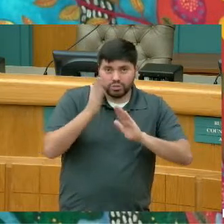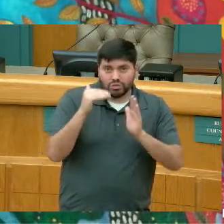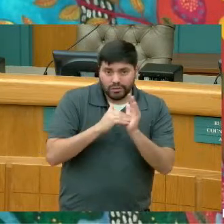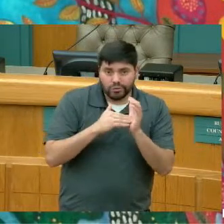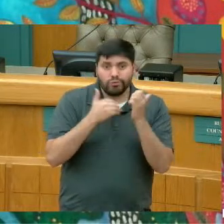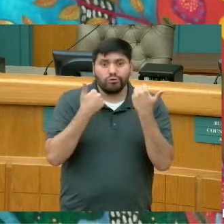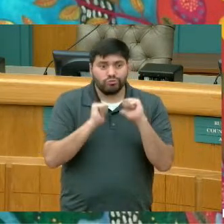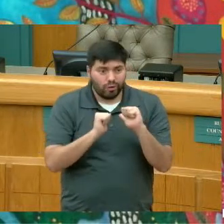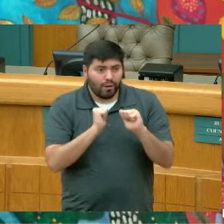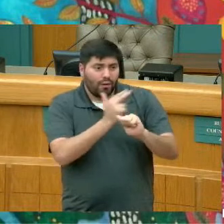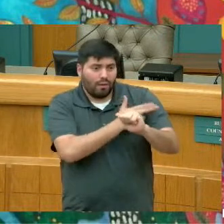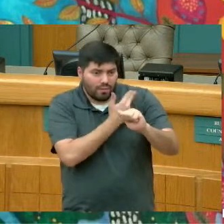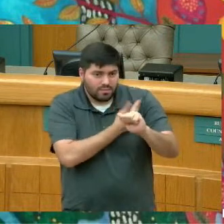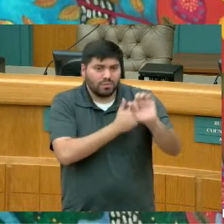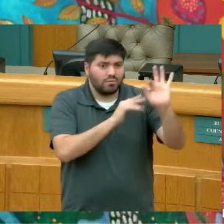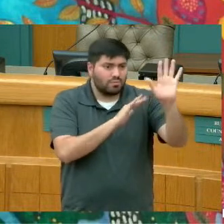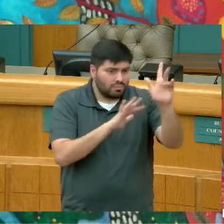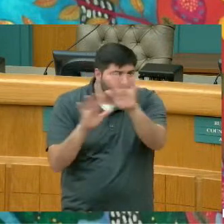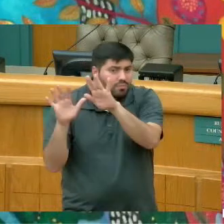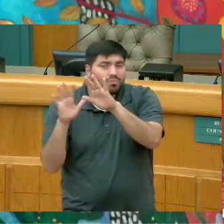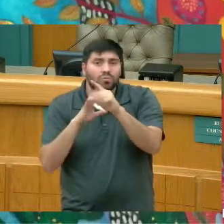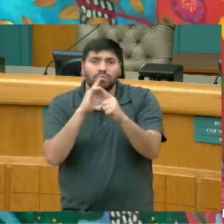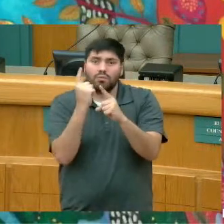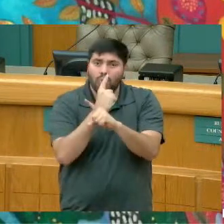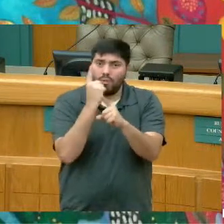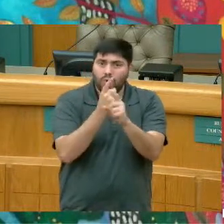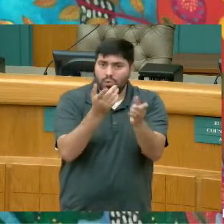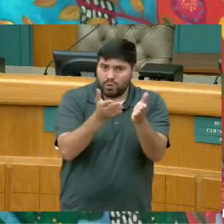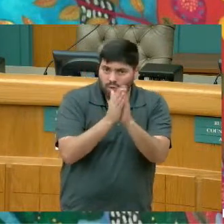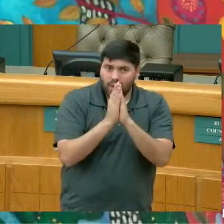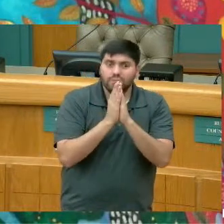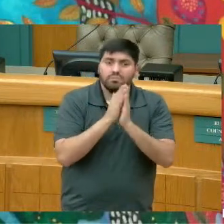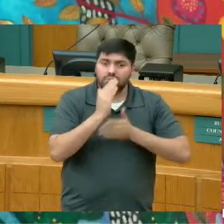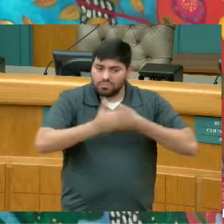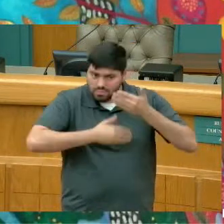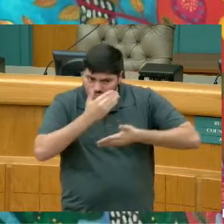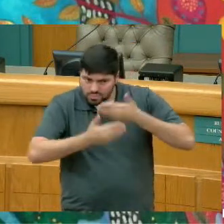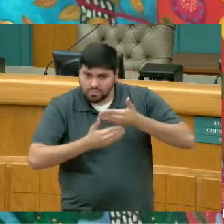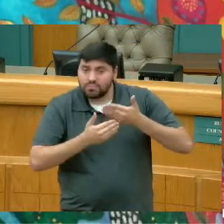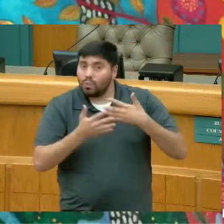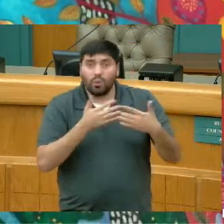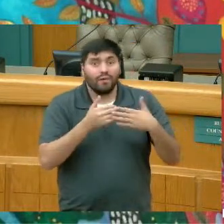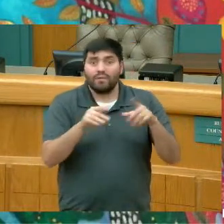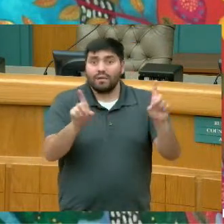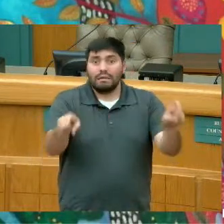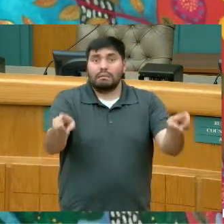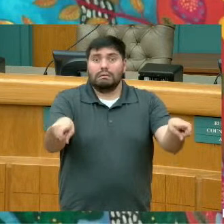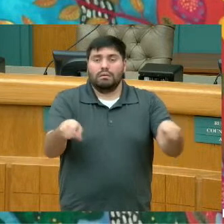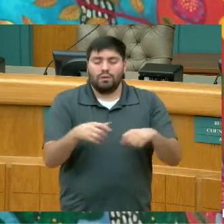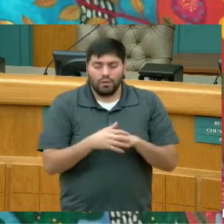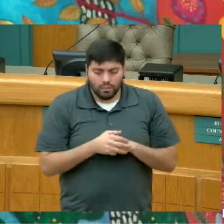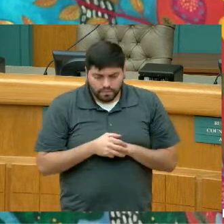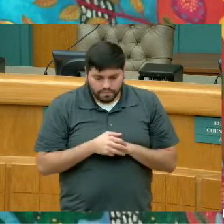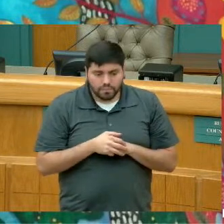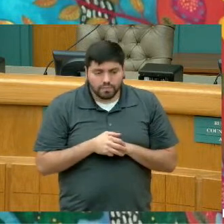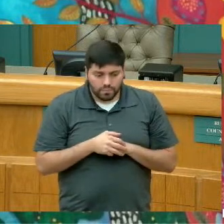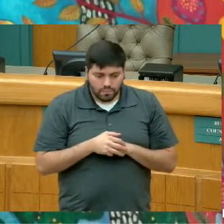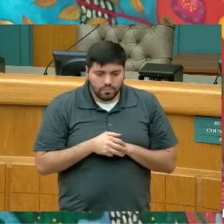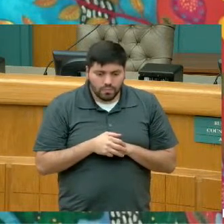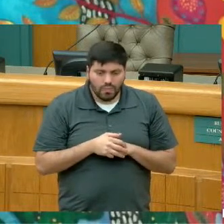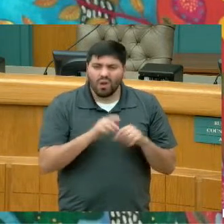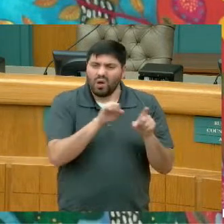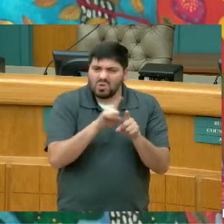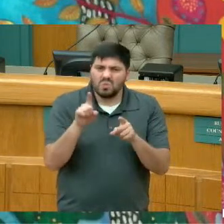try to get the hospitals through the proper requests to get them the medicines that they need. And you've heard me talk